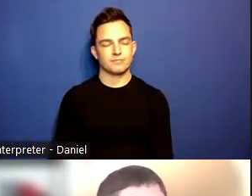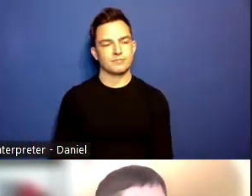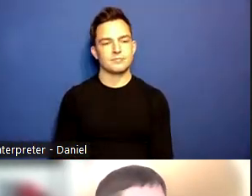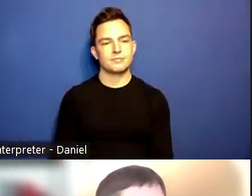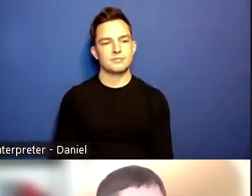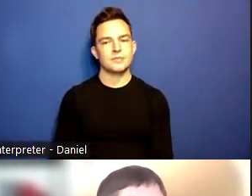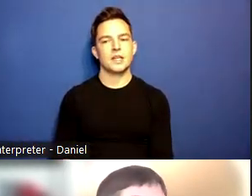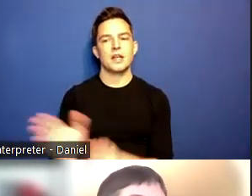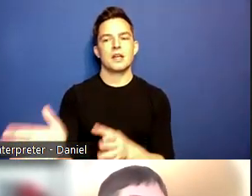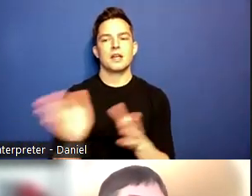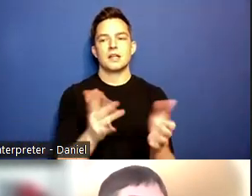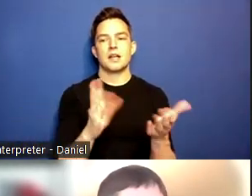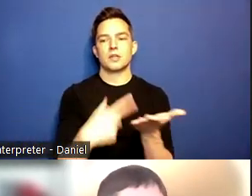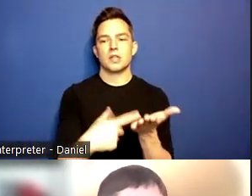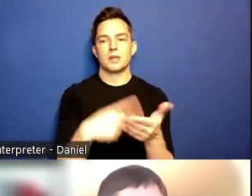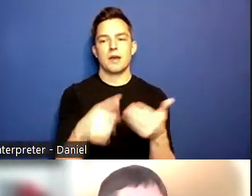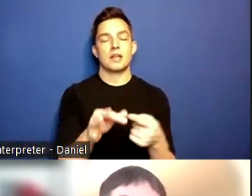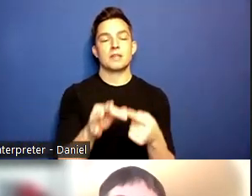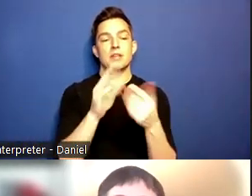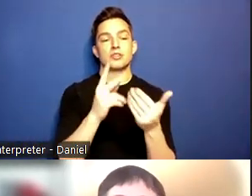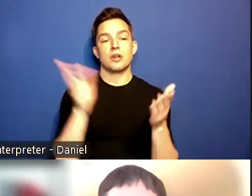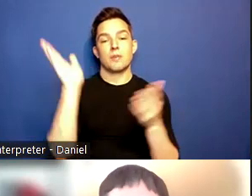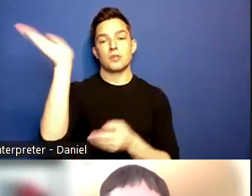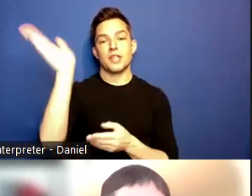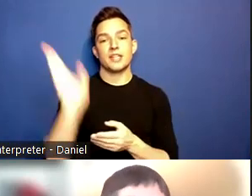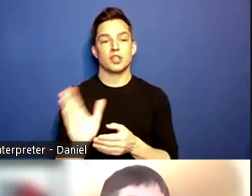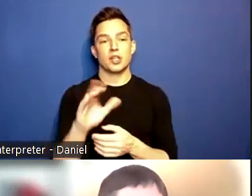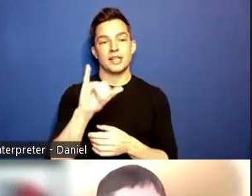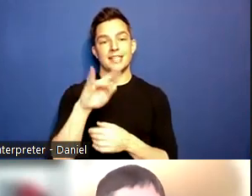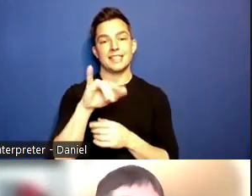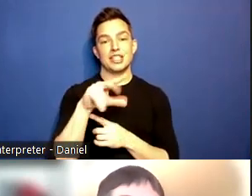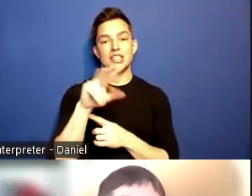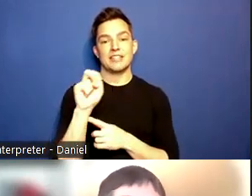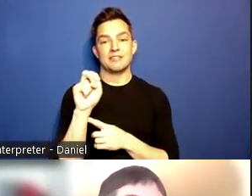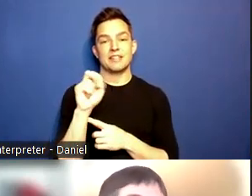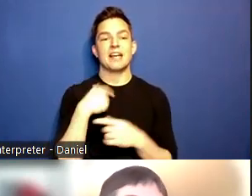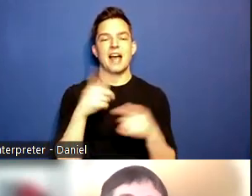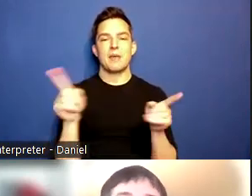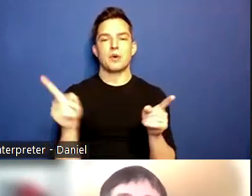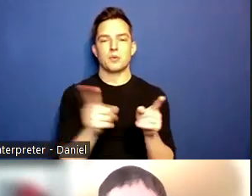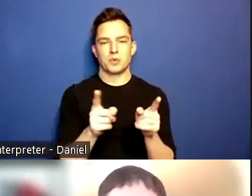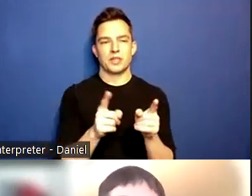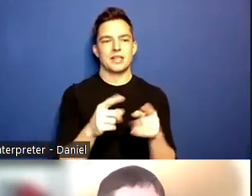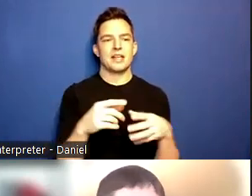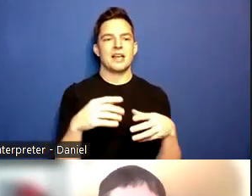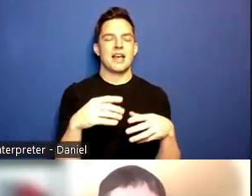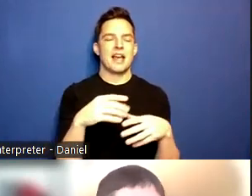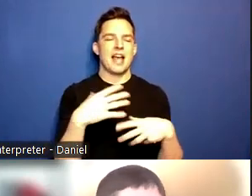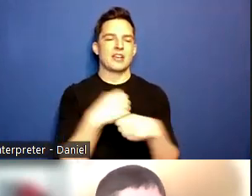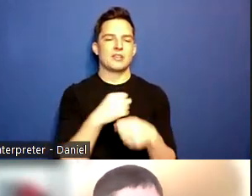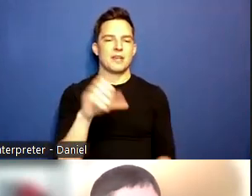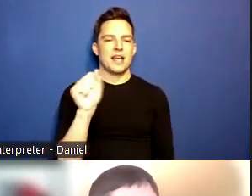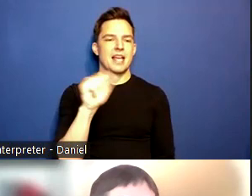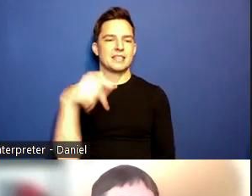Now let's talk about Special Presenter Initiatives, which I will sometimes shorten to the acronym SPI through this